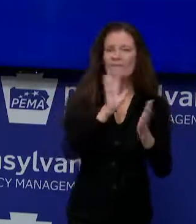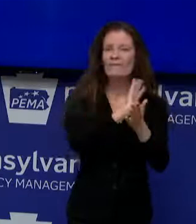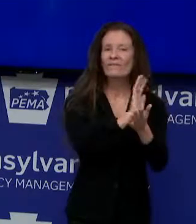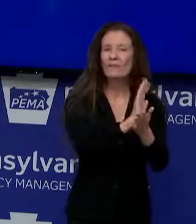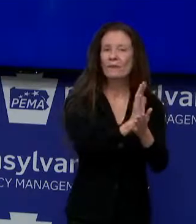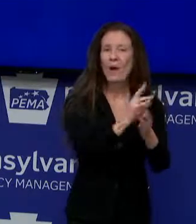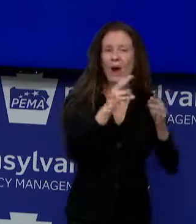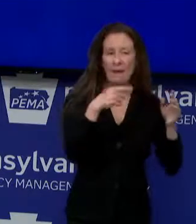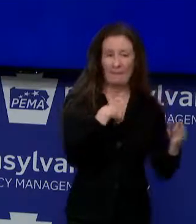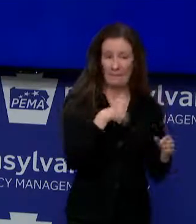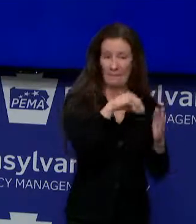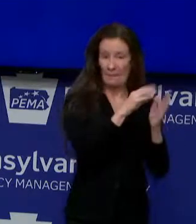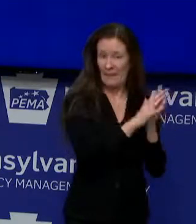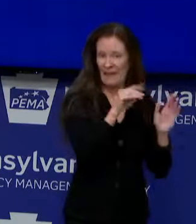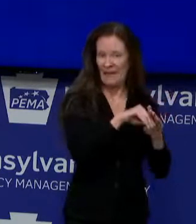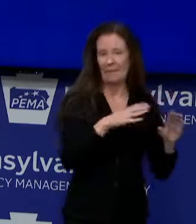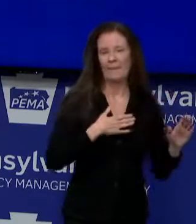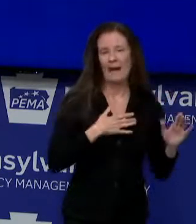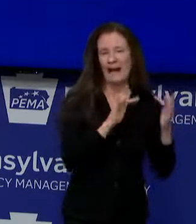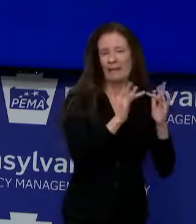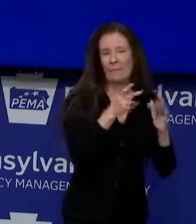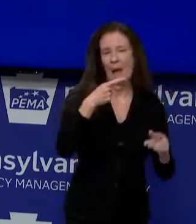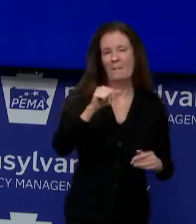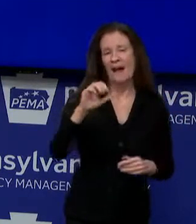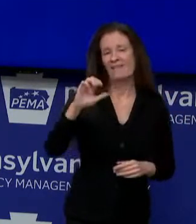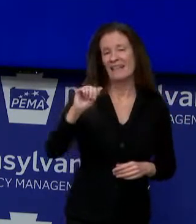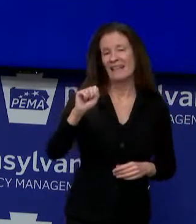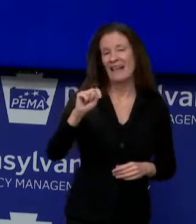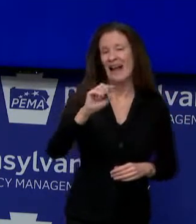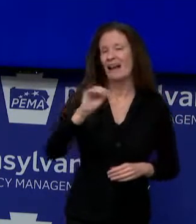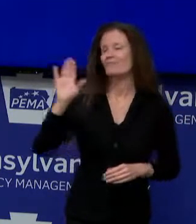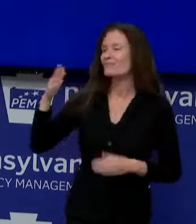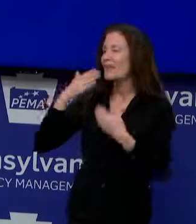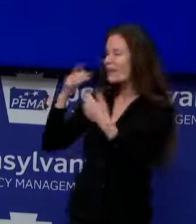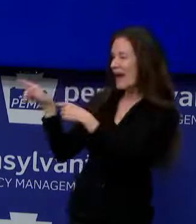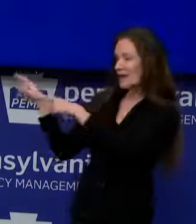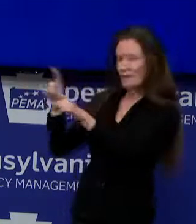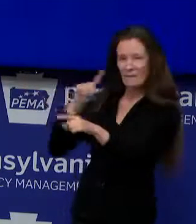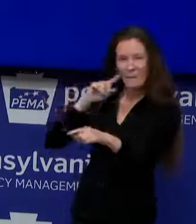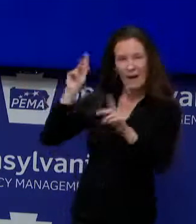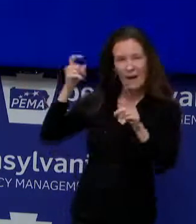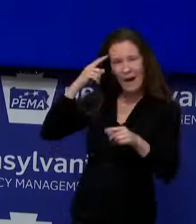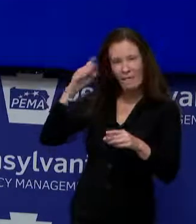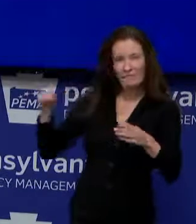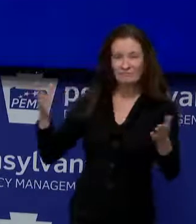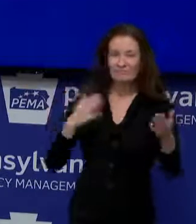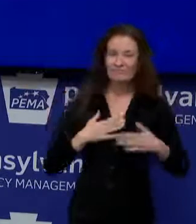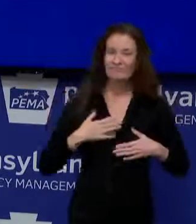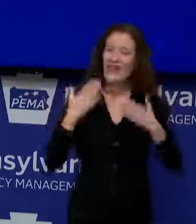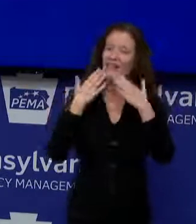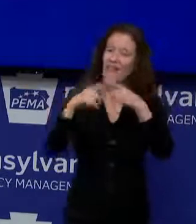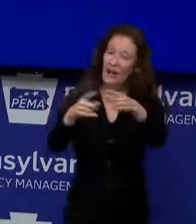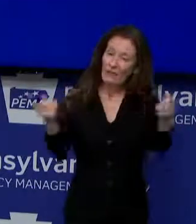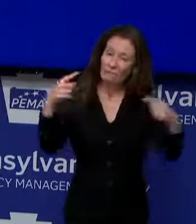PAcast. Thank you to the governor and our other speakers for their time, and we appreciate the media joining us. Have a great day.